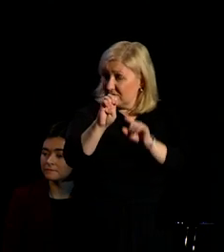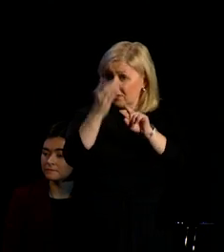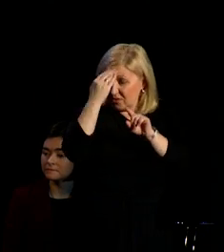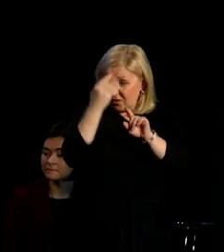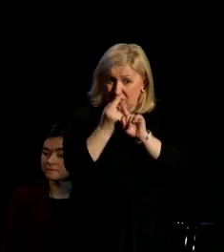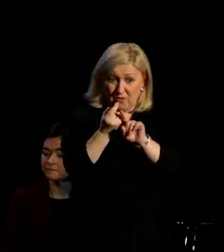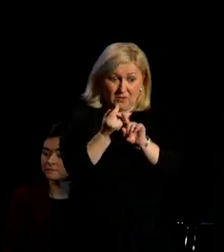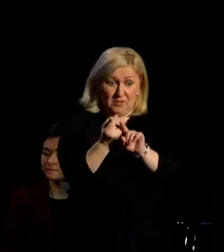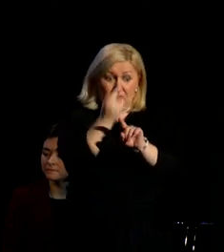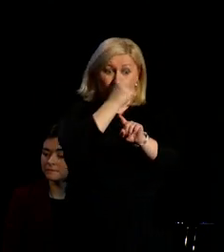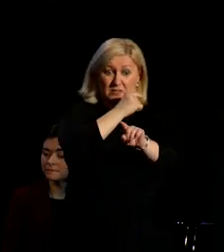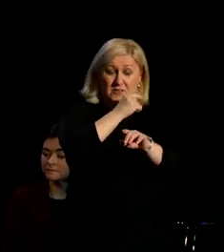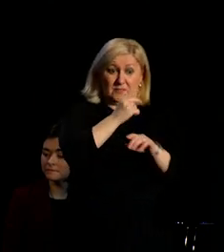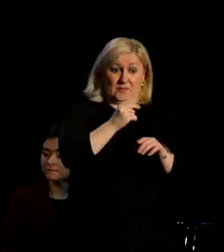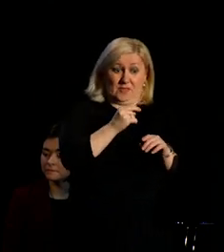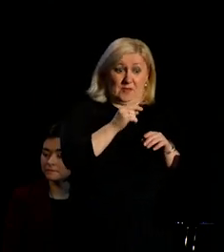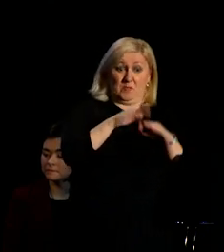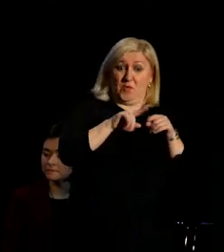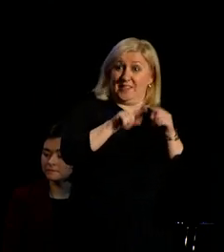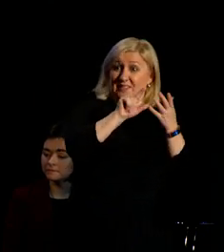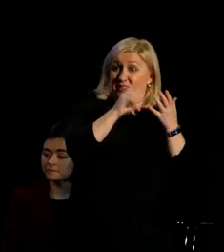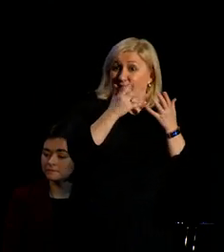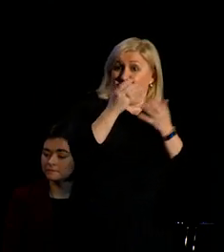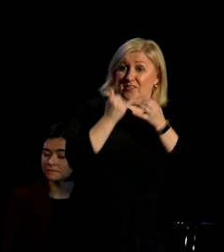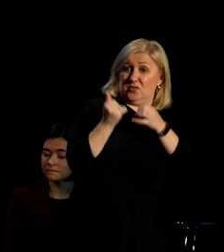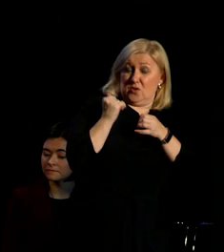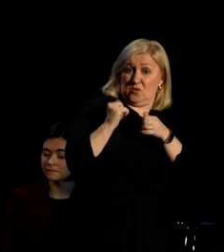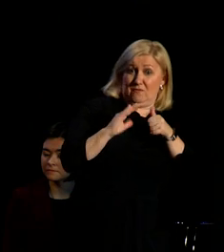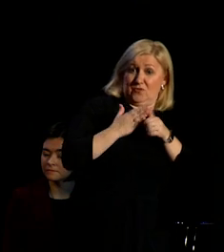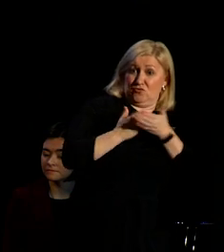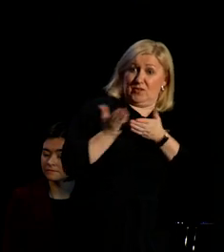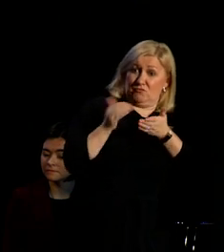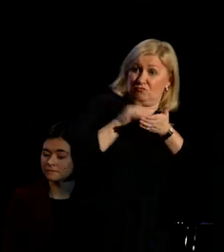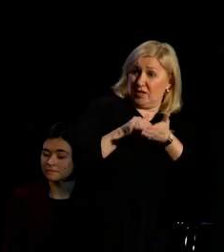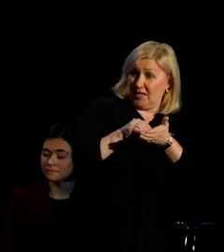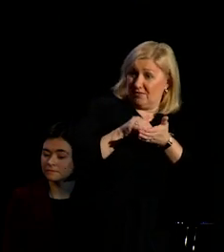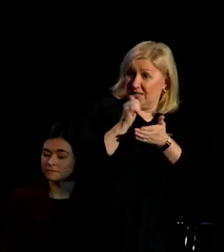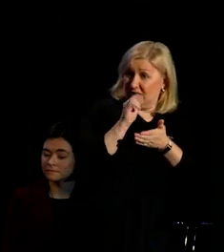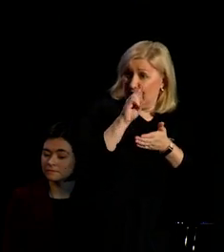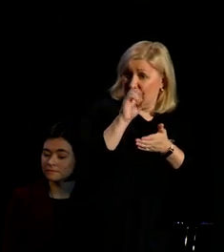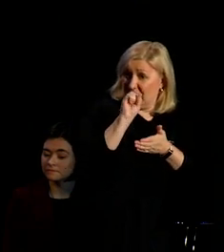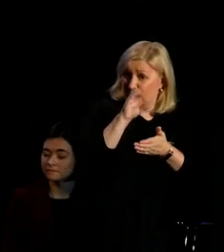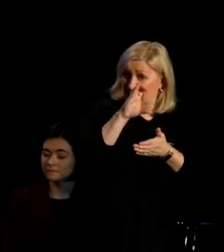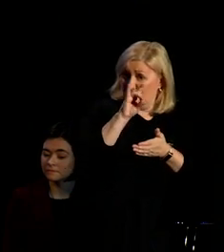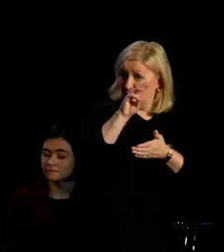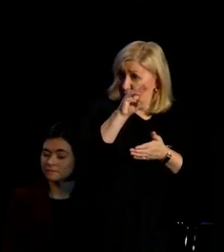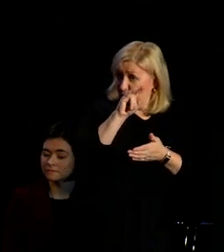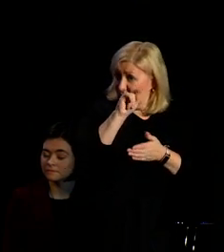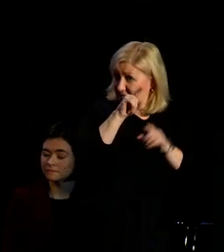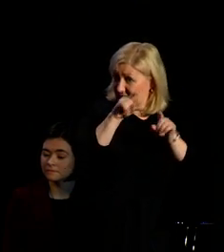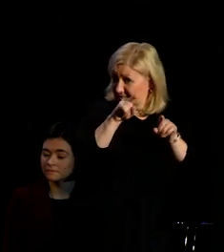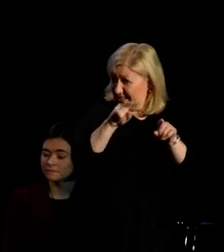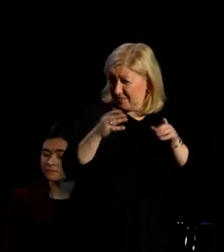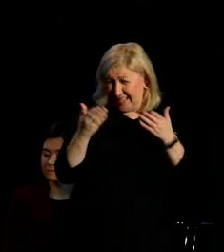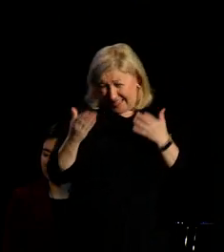at Auschwitz. And when they entered the concentration camp complex, it remains hard now still